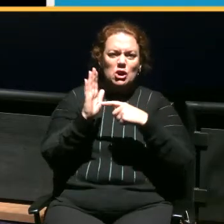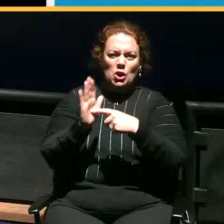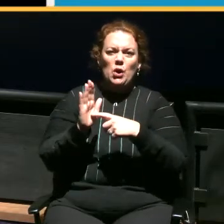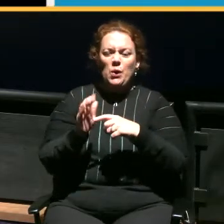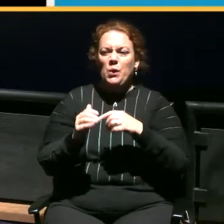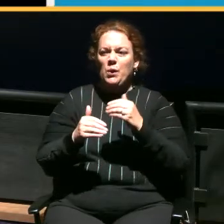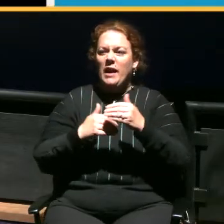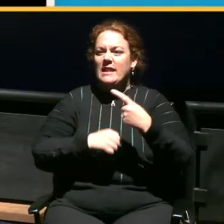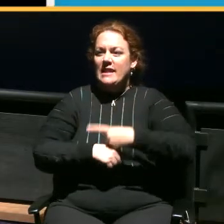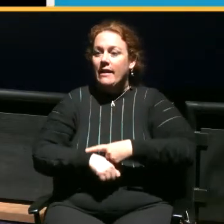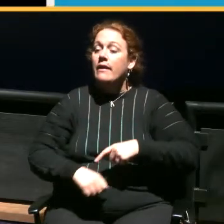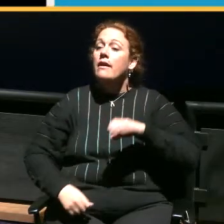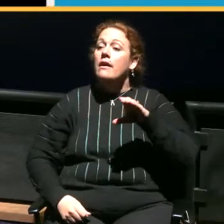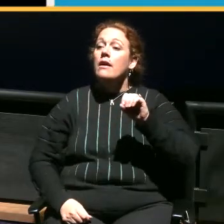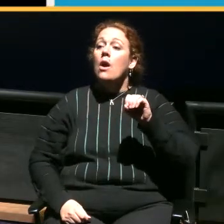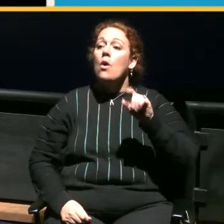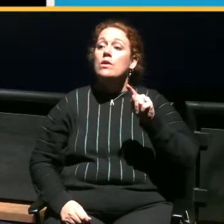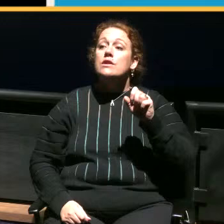CoStar was mentioned.